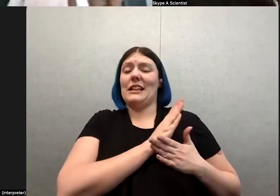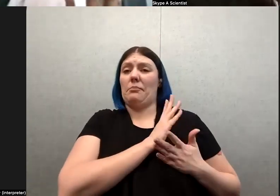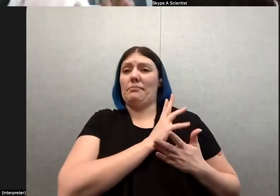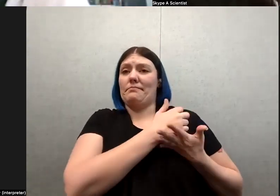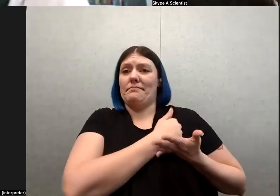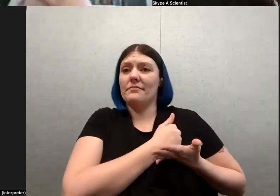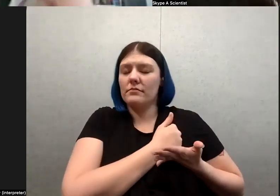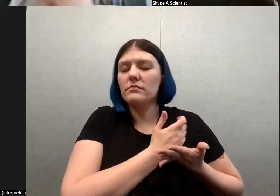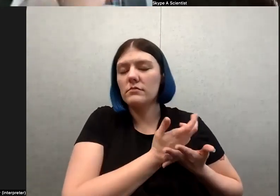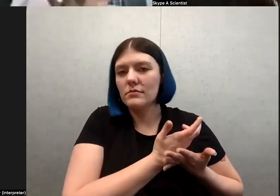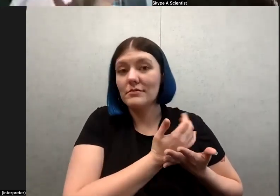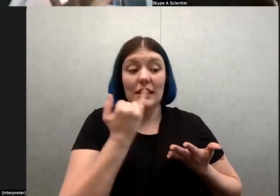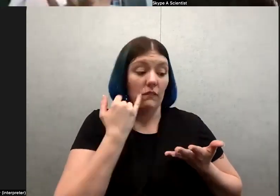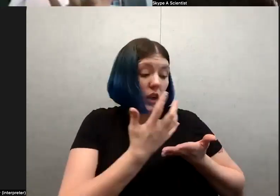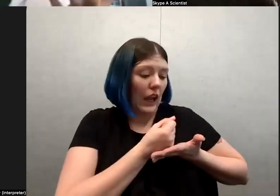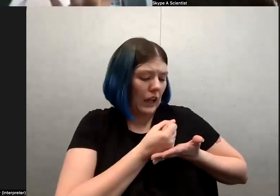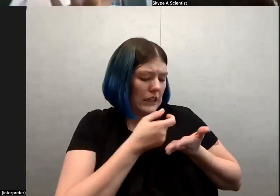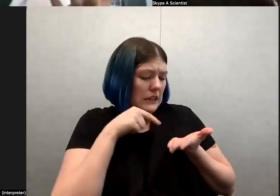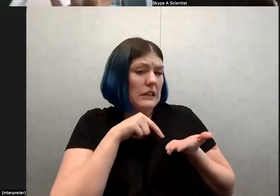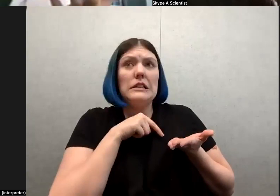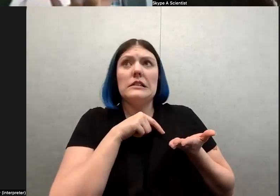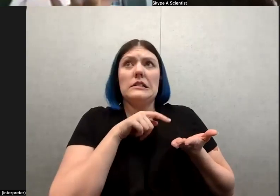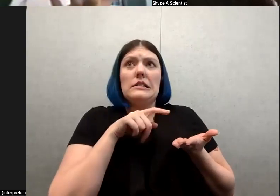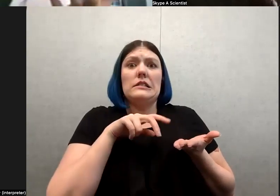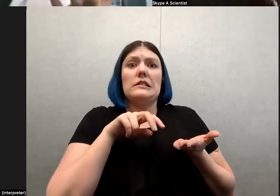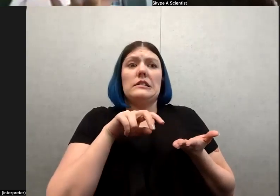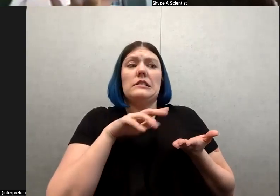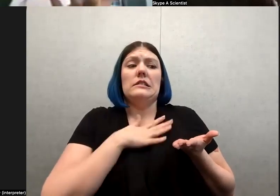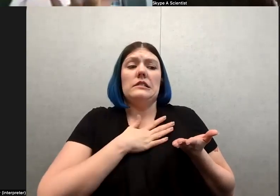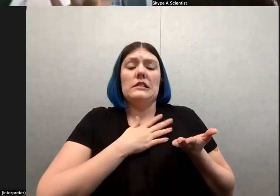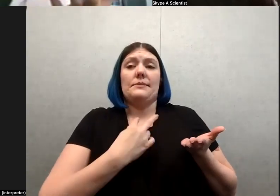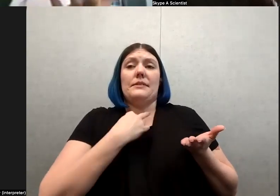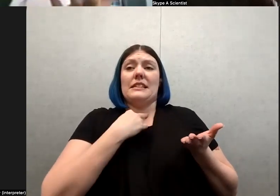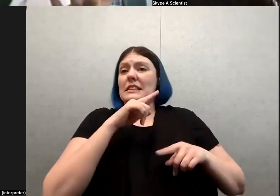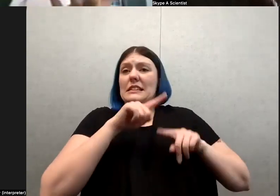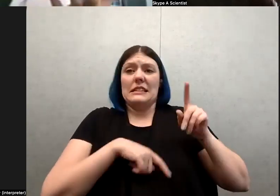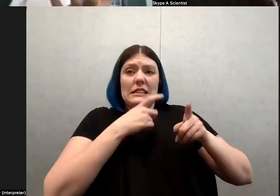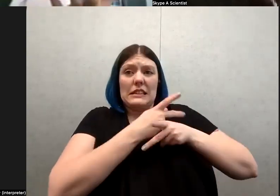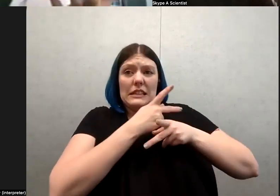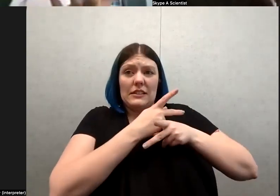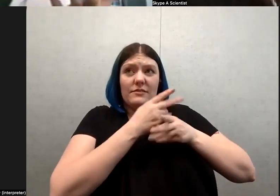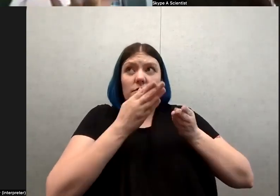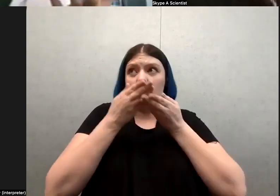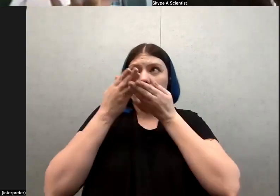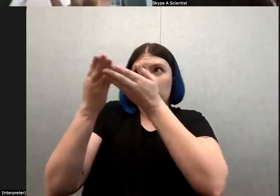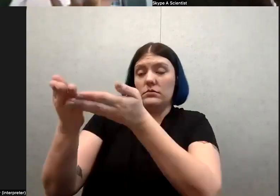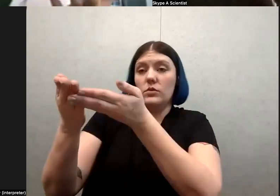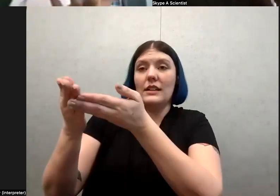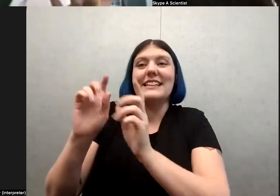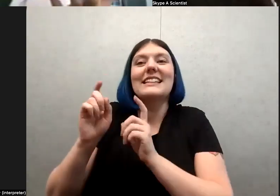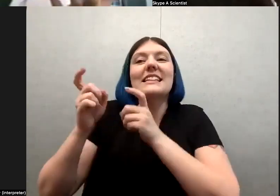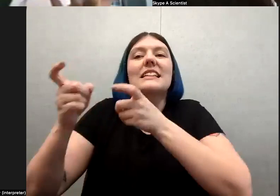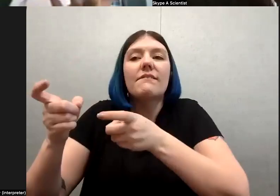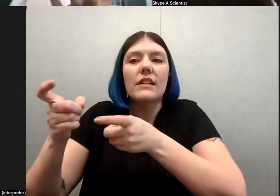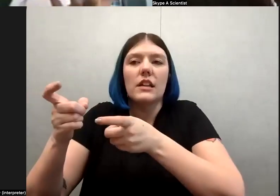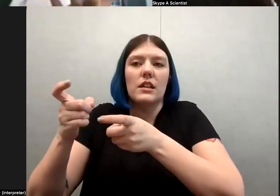if you do, you can always, and you find that it's too difficult to take care of, to surrender it to a shelter